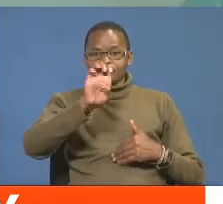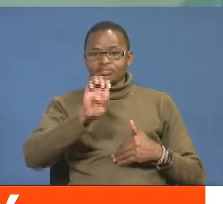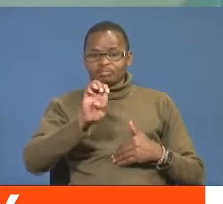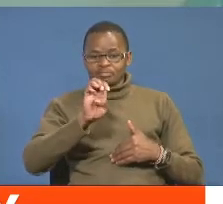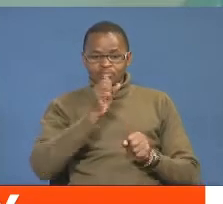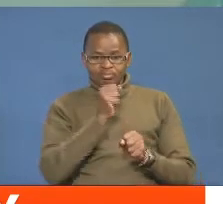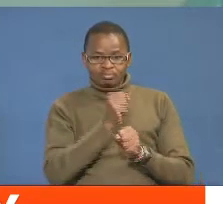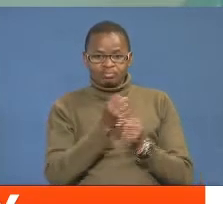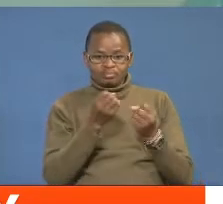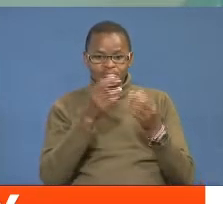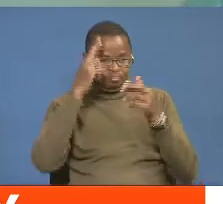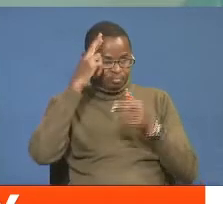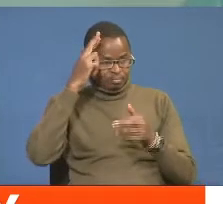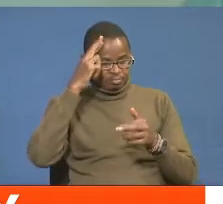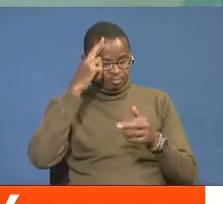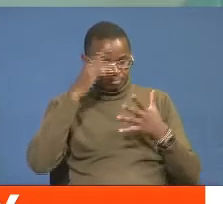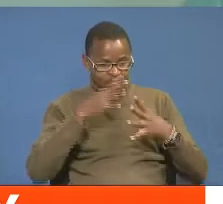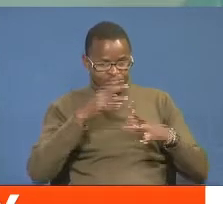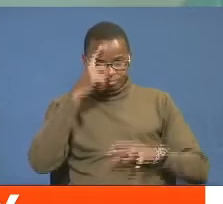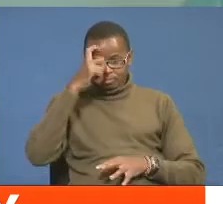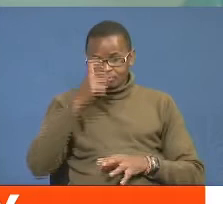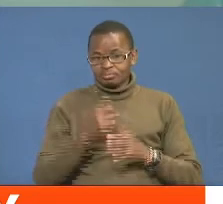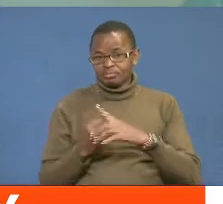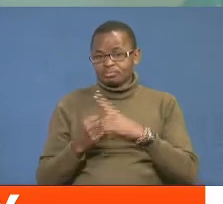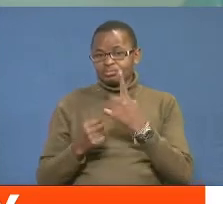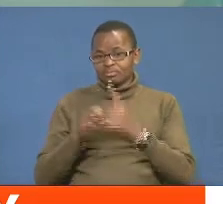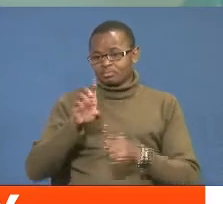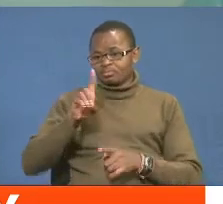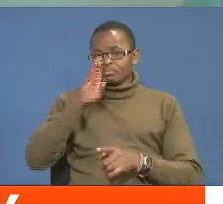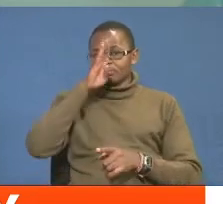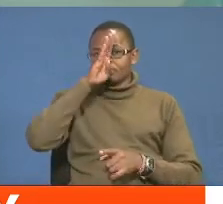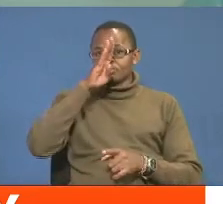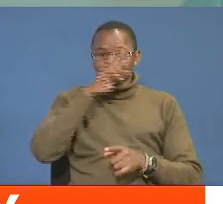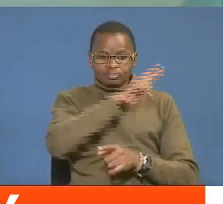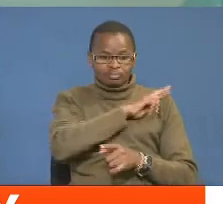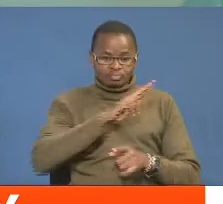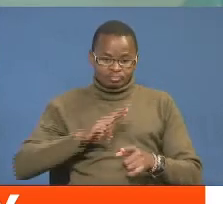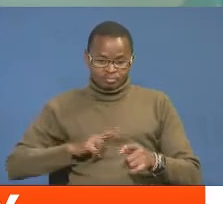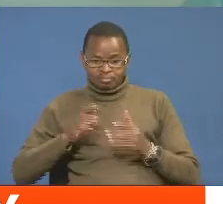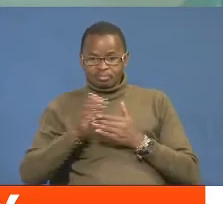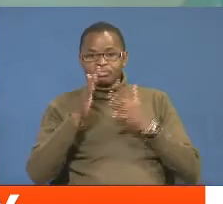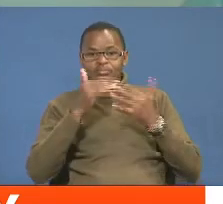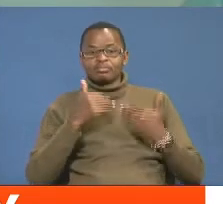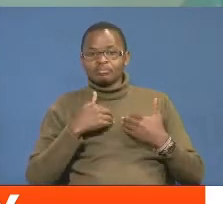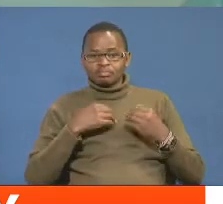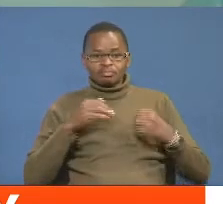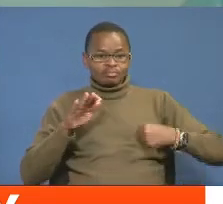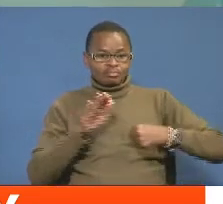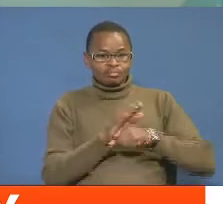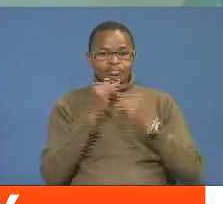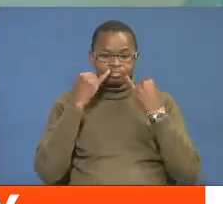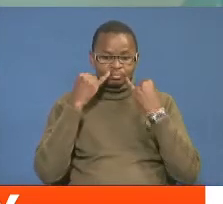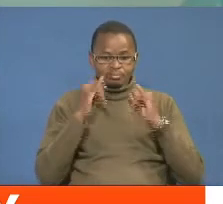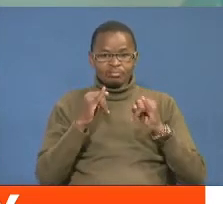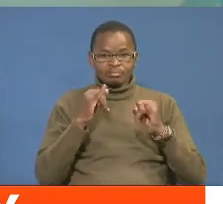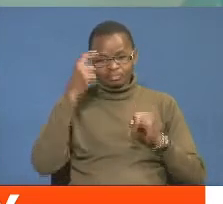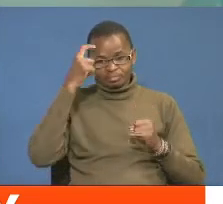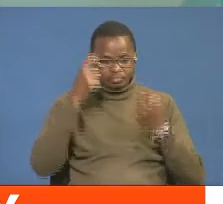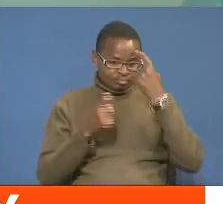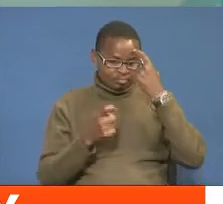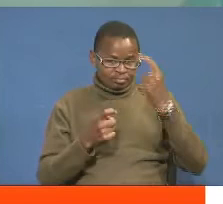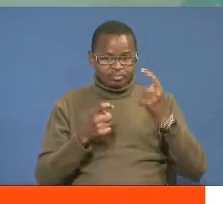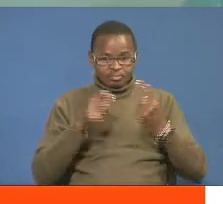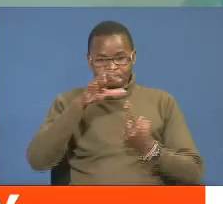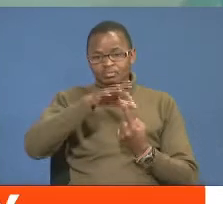works. So there are many reasons why people refuse. And one could be just religious leaders who don't have full information about it, or they refuse because of